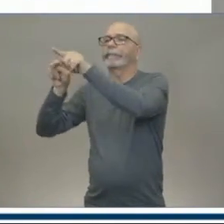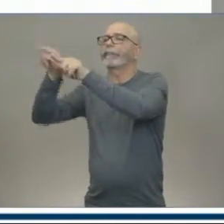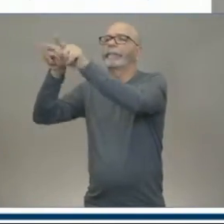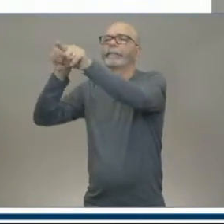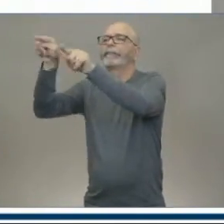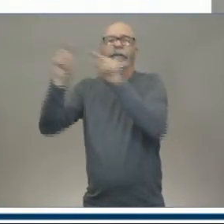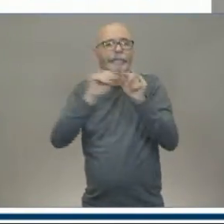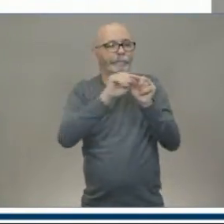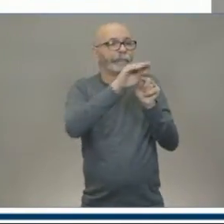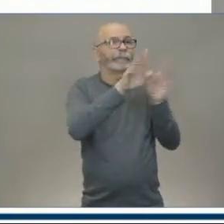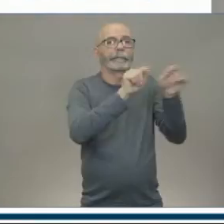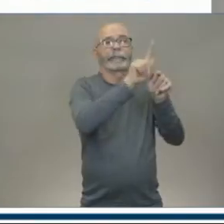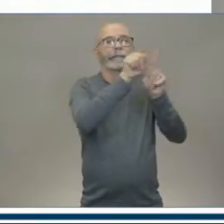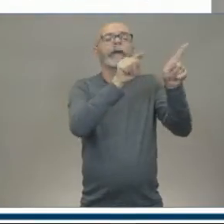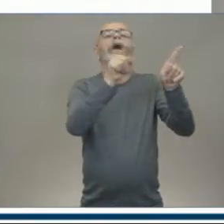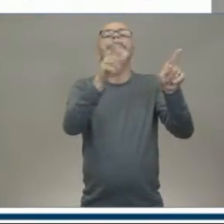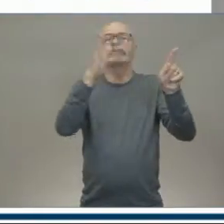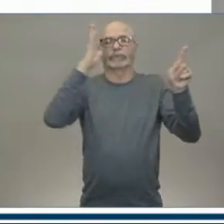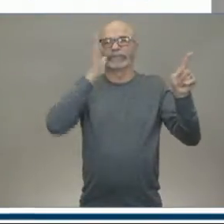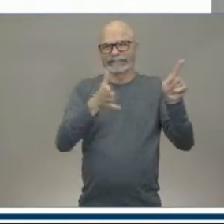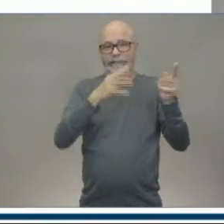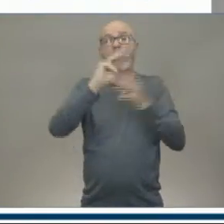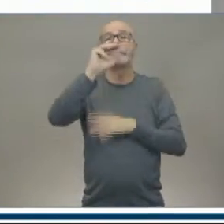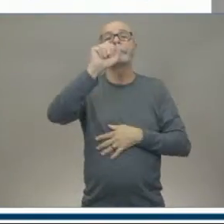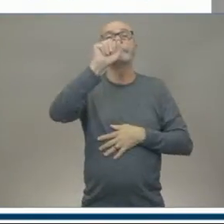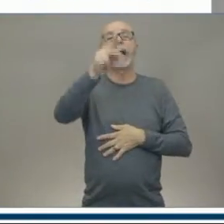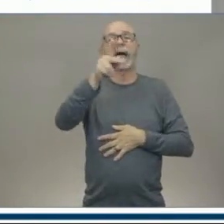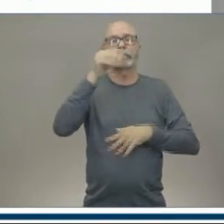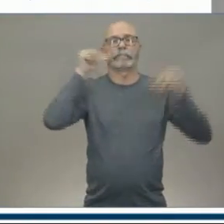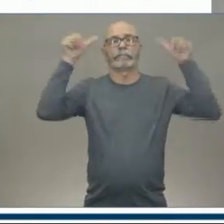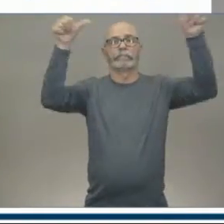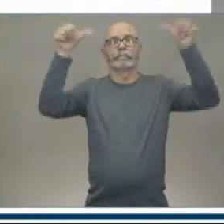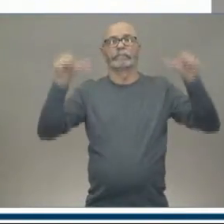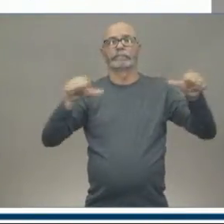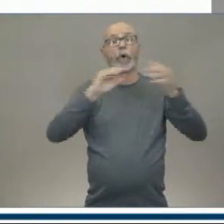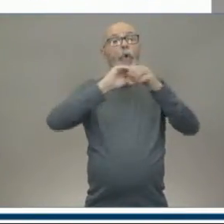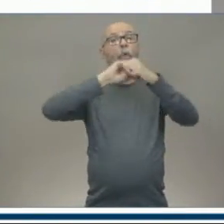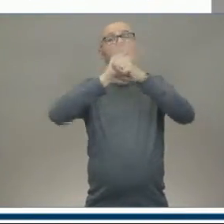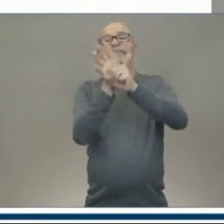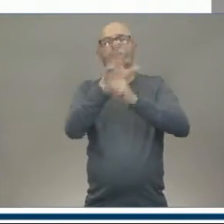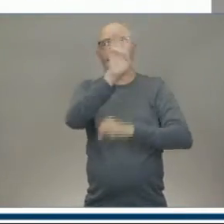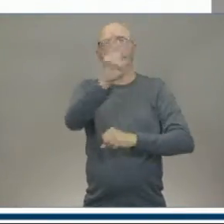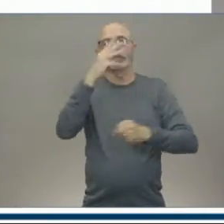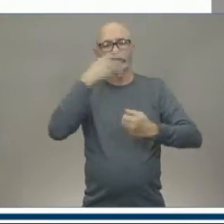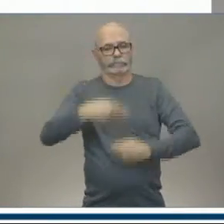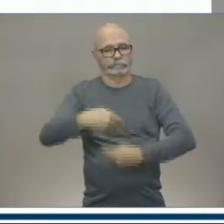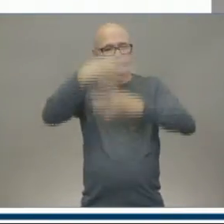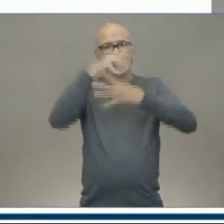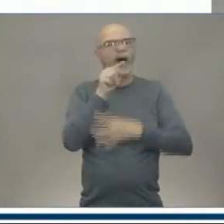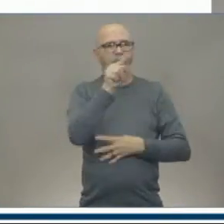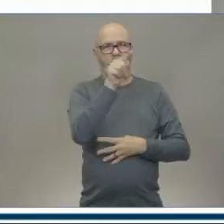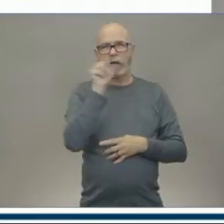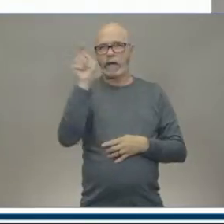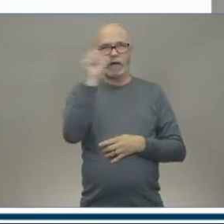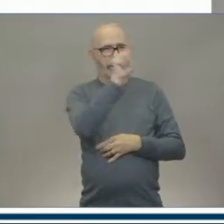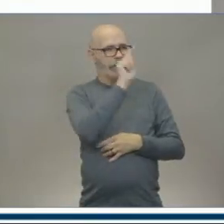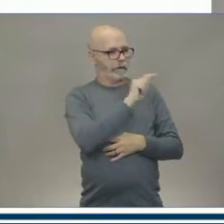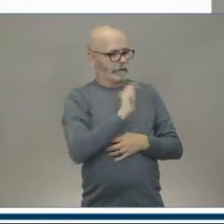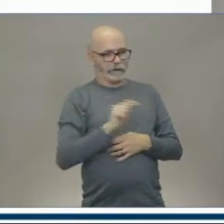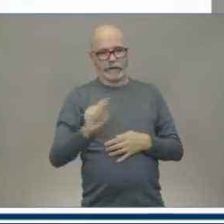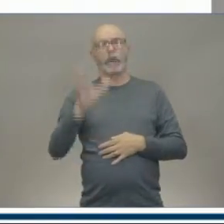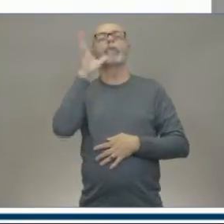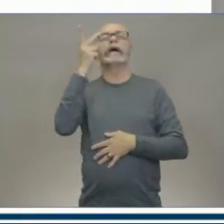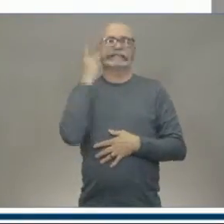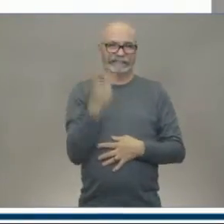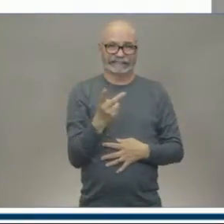a map outlining all this on our coronavirus website so people can see it visually. So all the gathering limit changes I'm